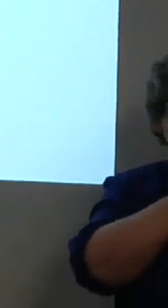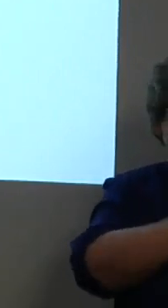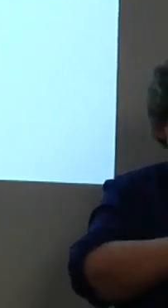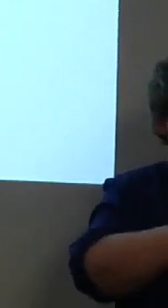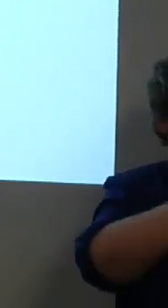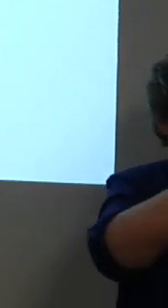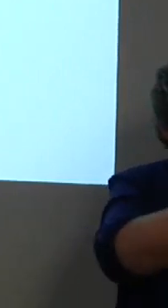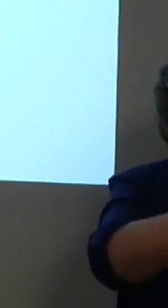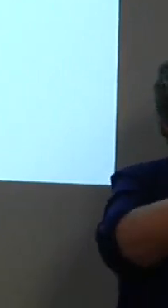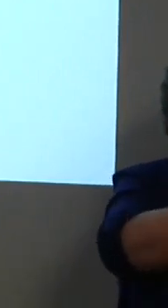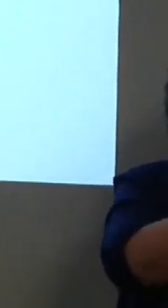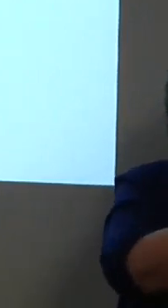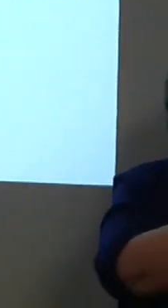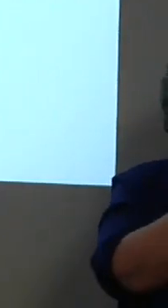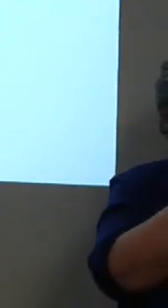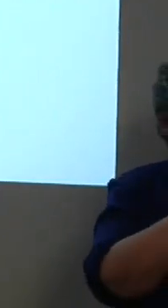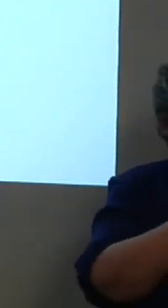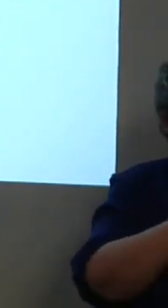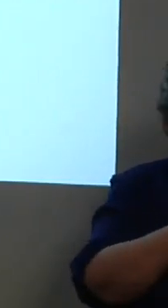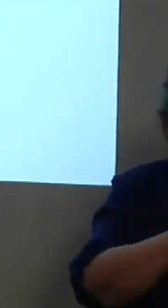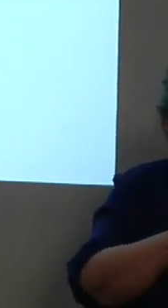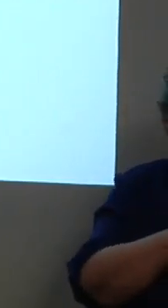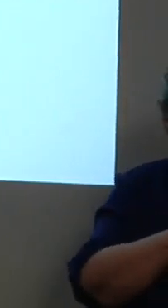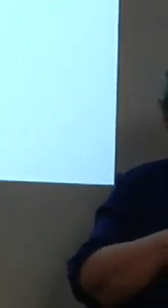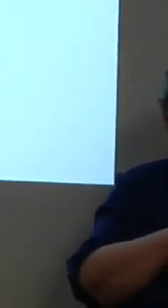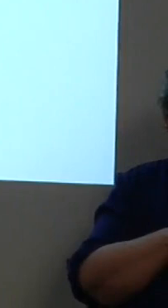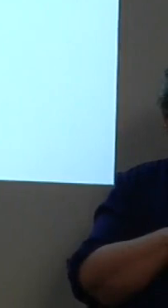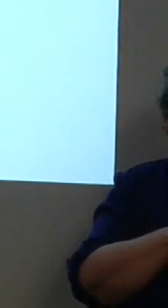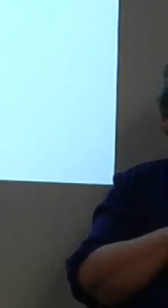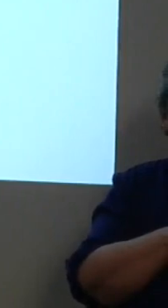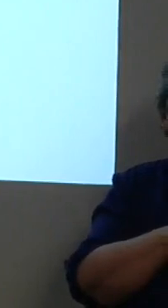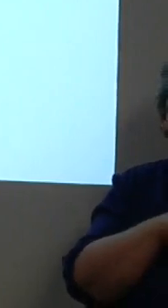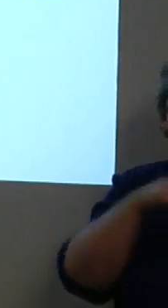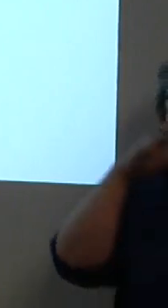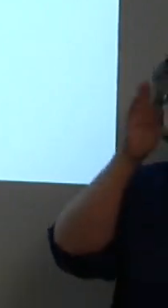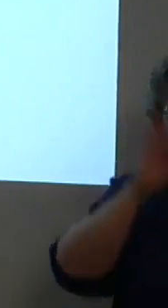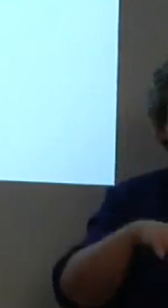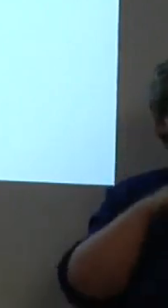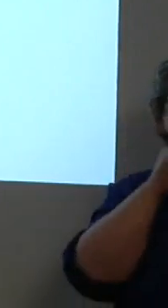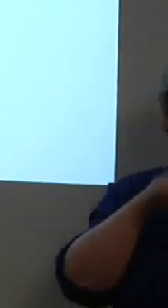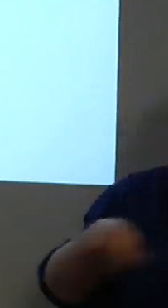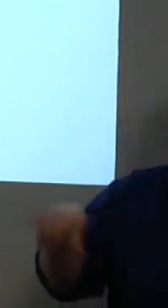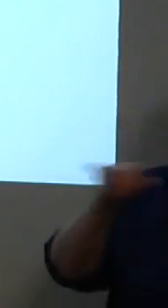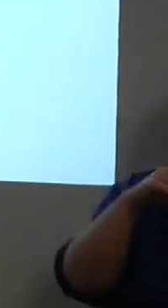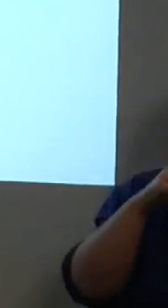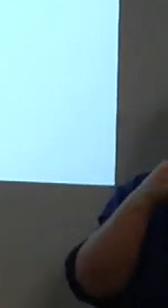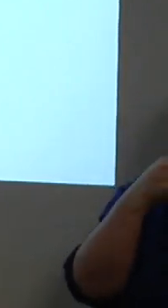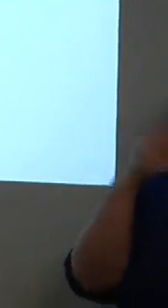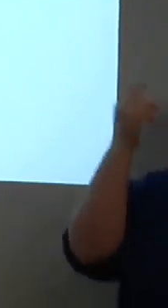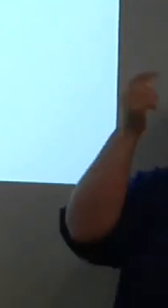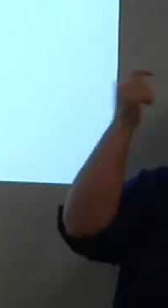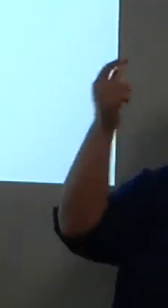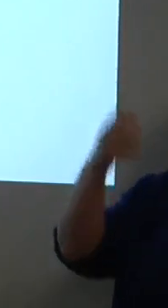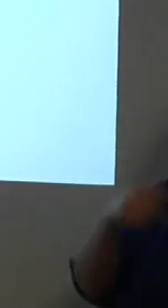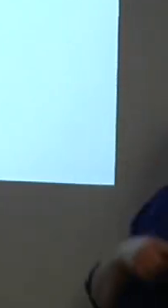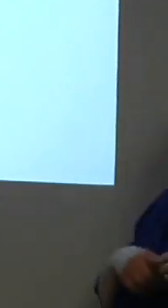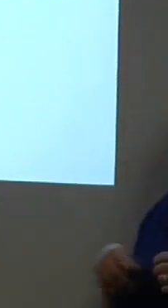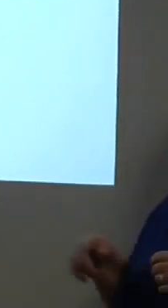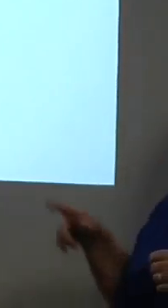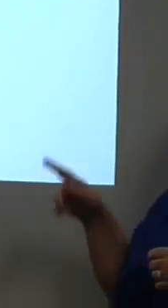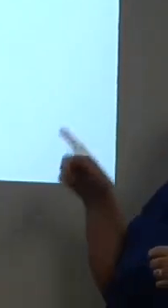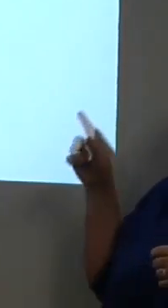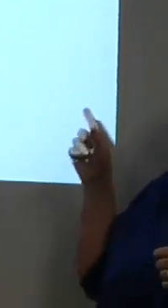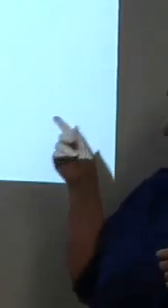They are data points in and of themselves, even if they're not universal theories. So they're data points, right? So all of that means that we